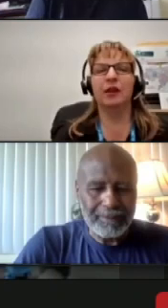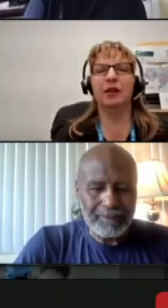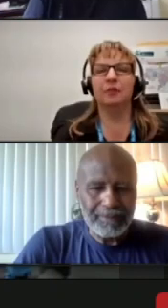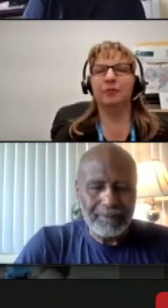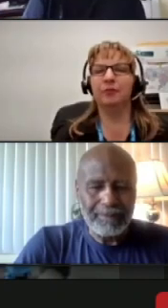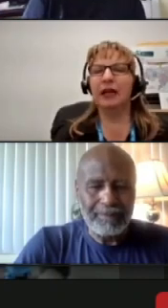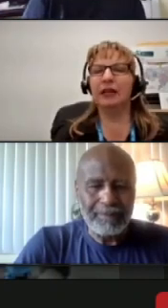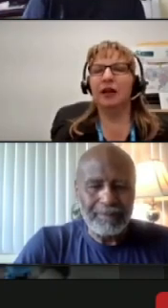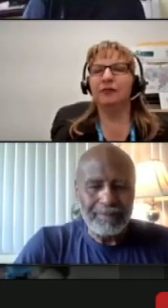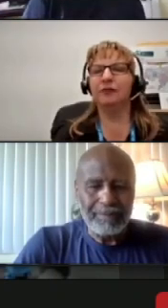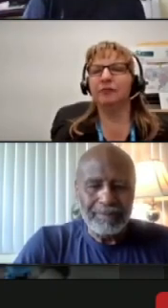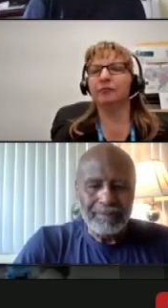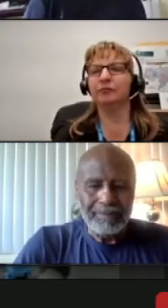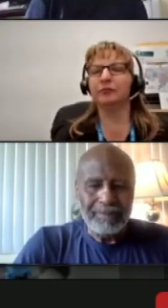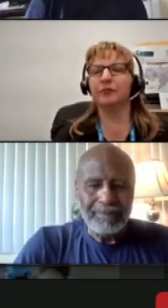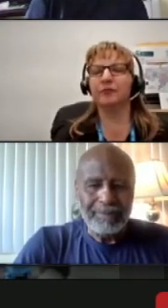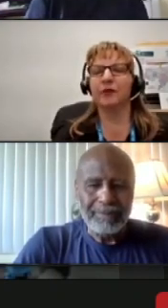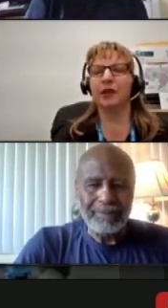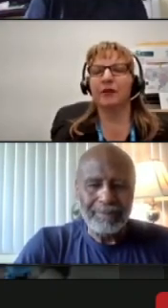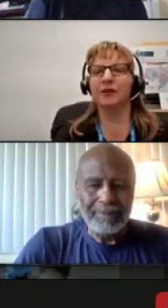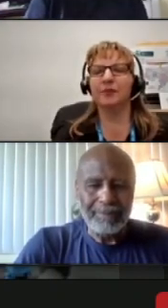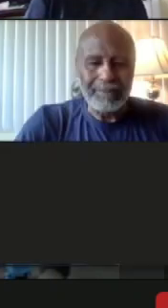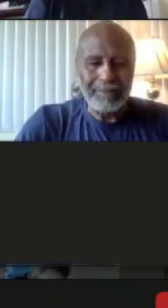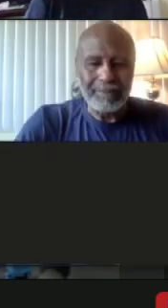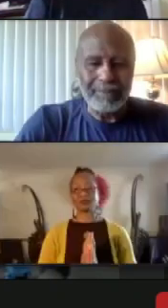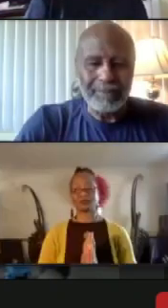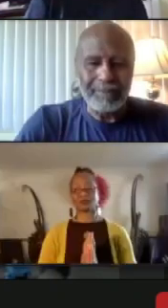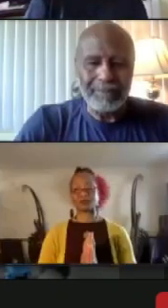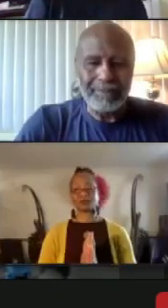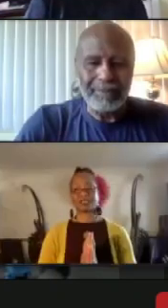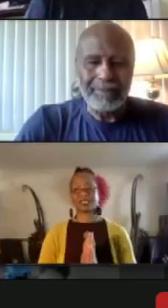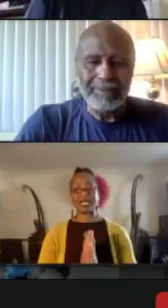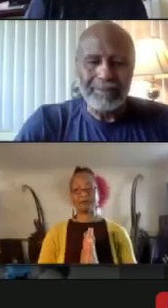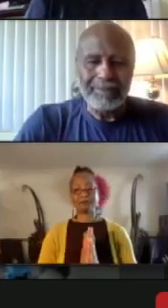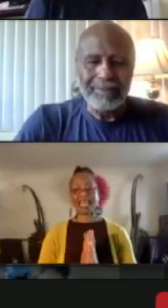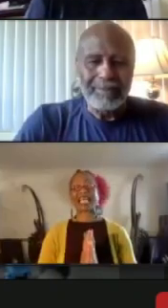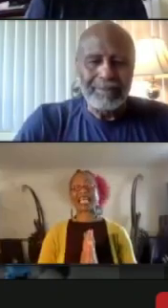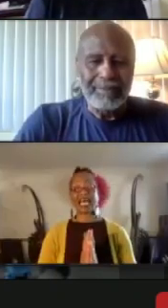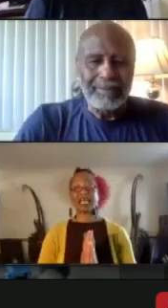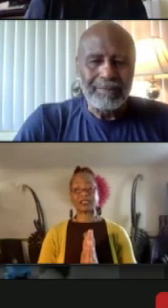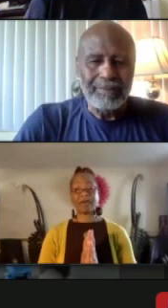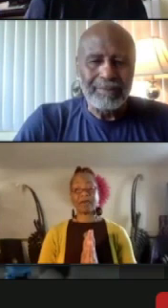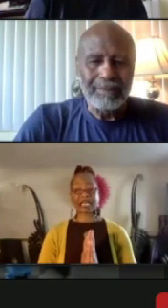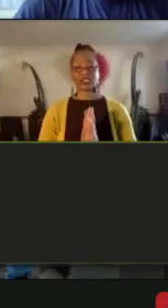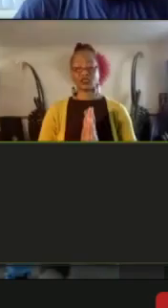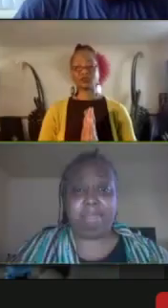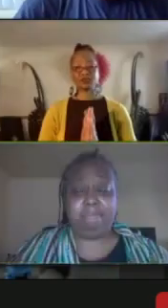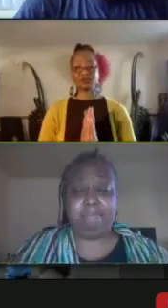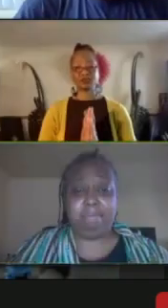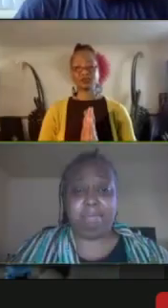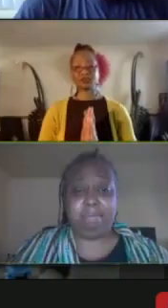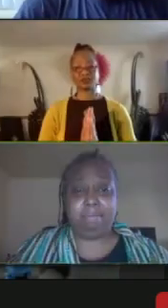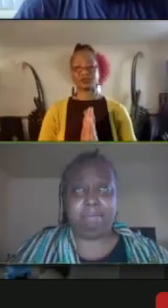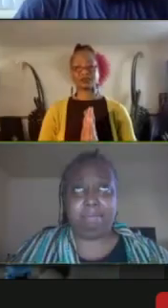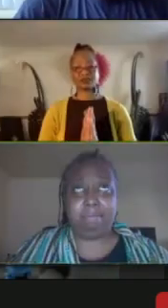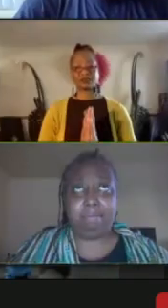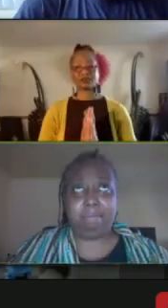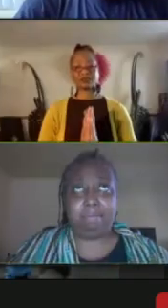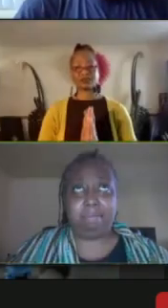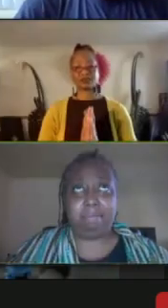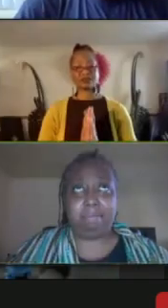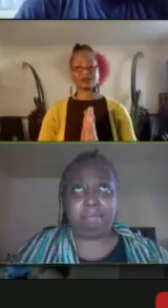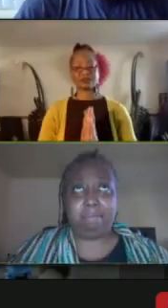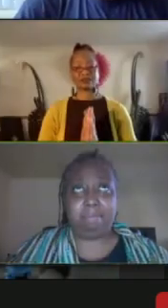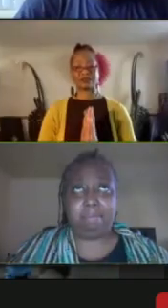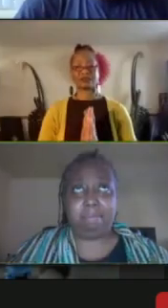Lives matter. Black lives matter. Black lives matter. See, that's next.